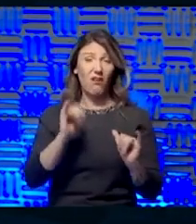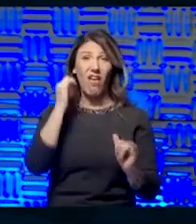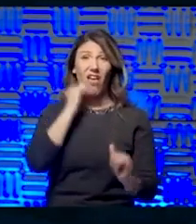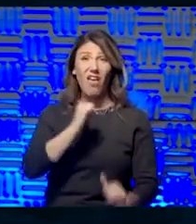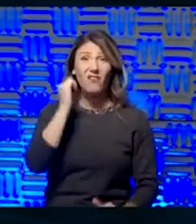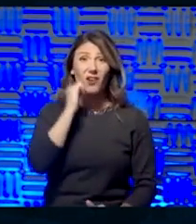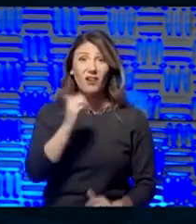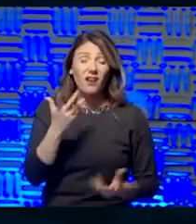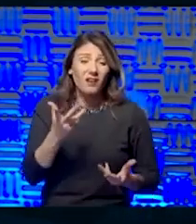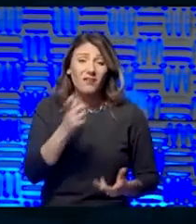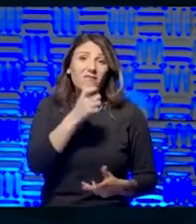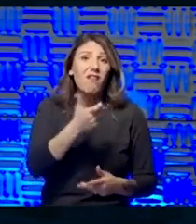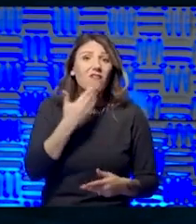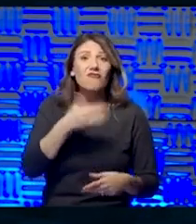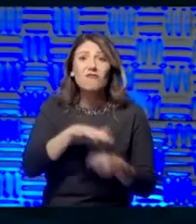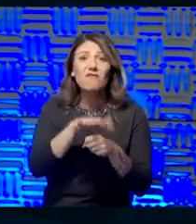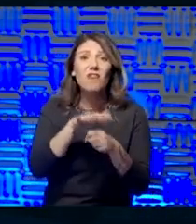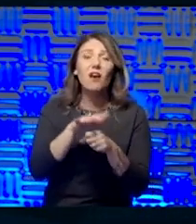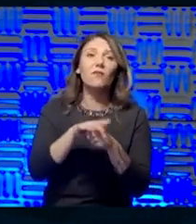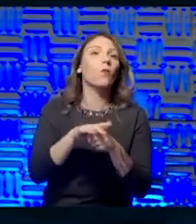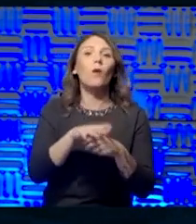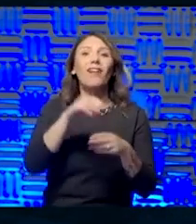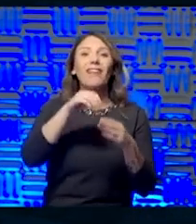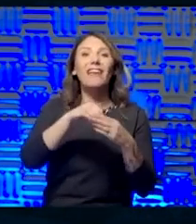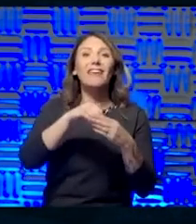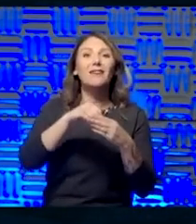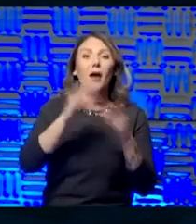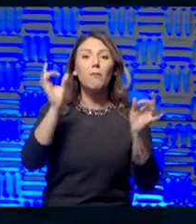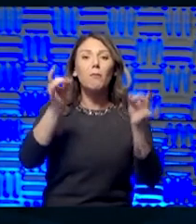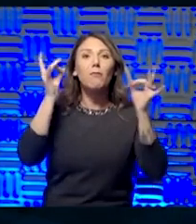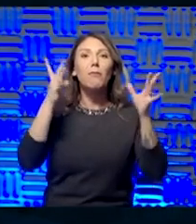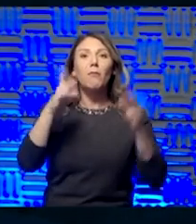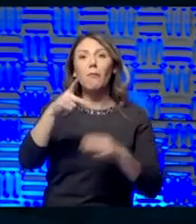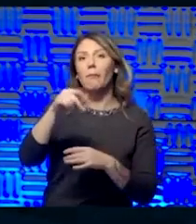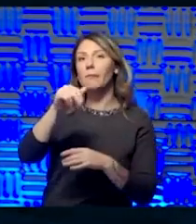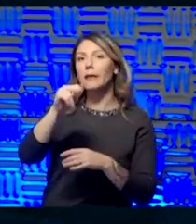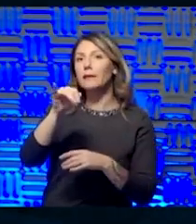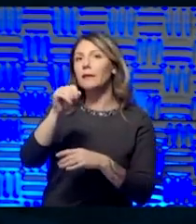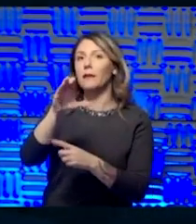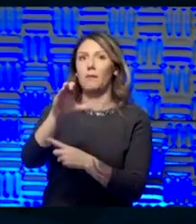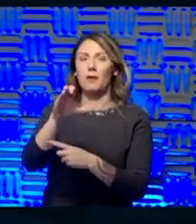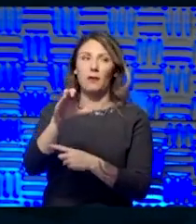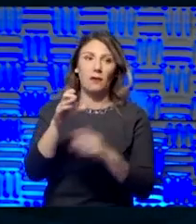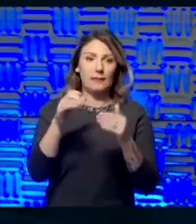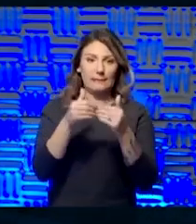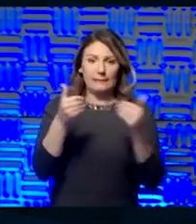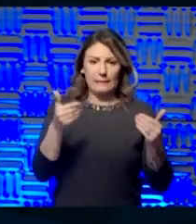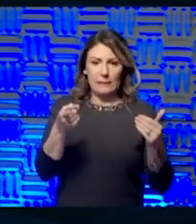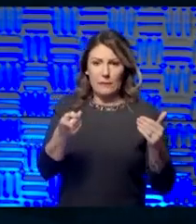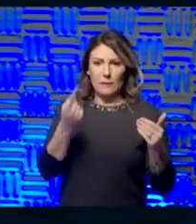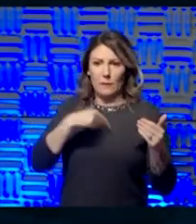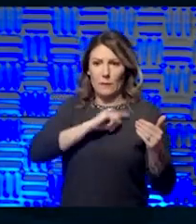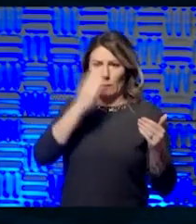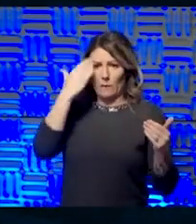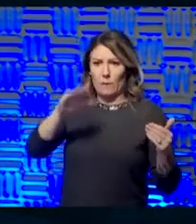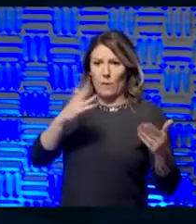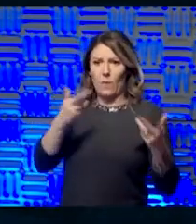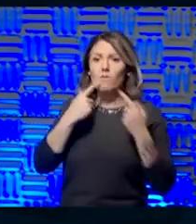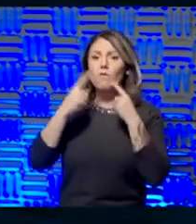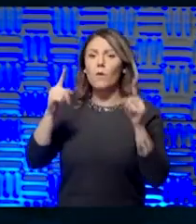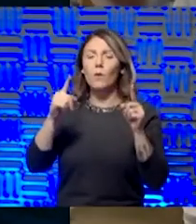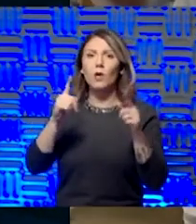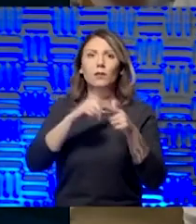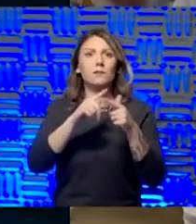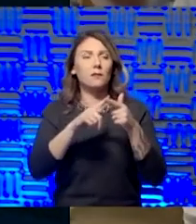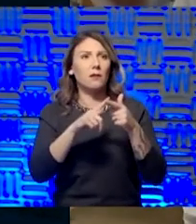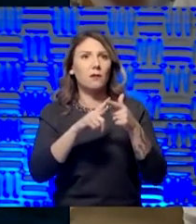day and don't have good, in the pandemic, that's what we're stuck with. We don't know really what works to some degree until the dust is kind of settled and weeks,